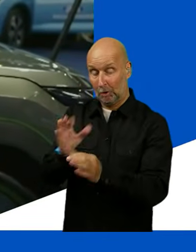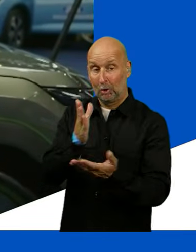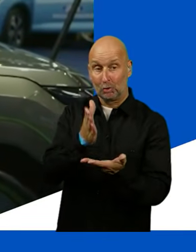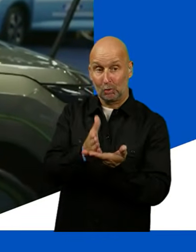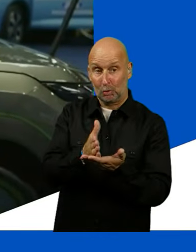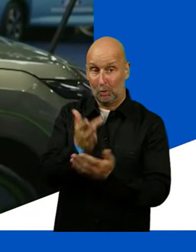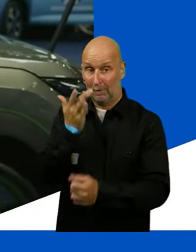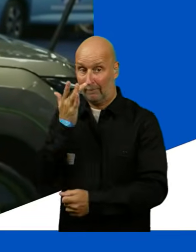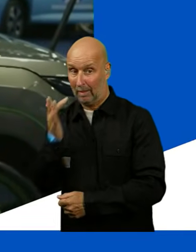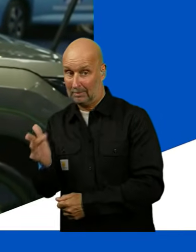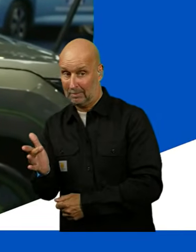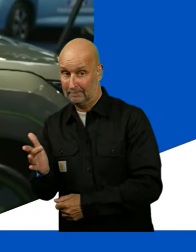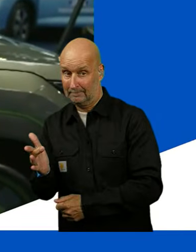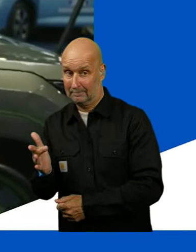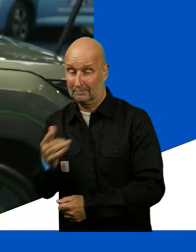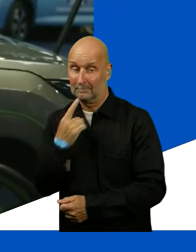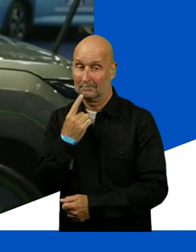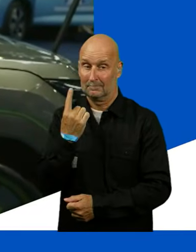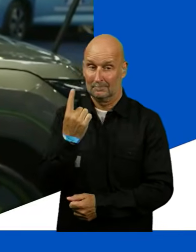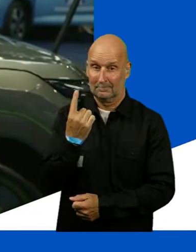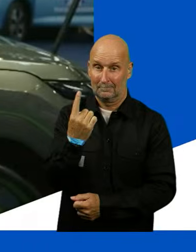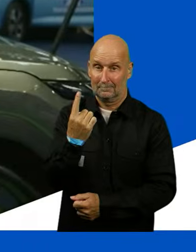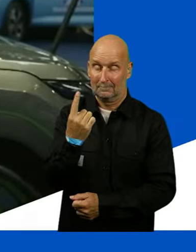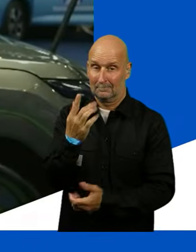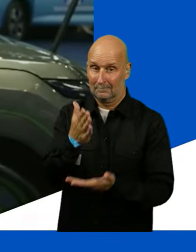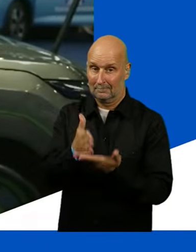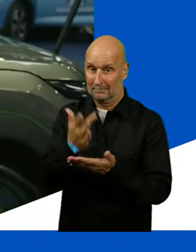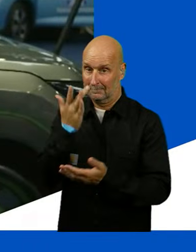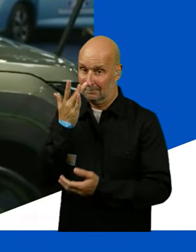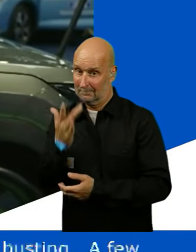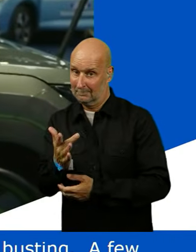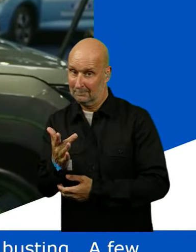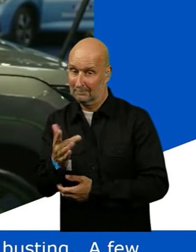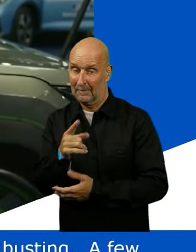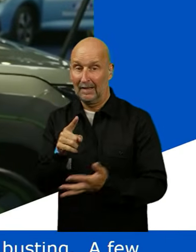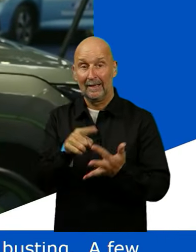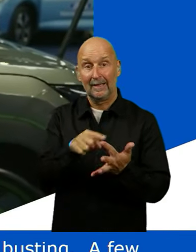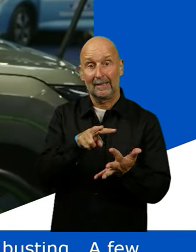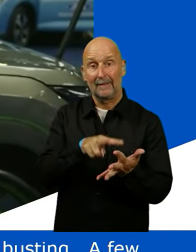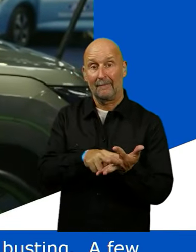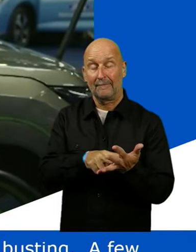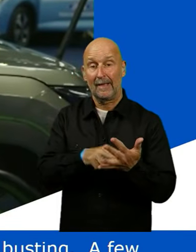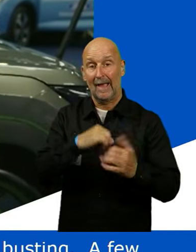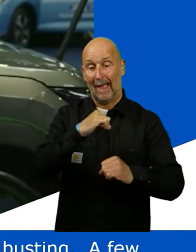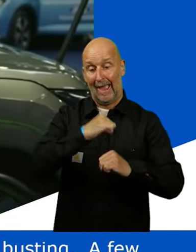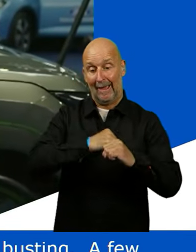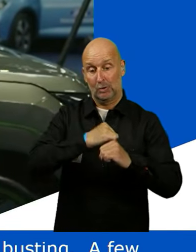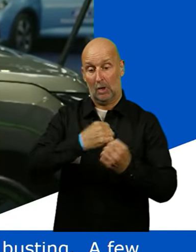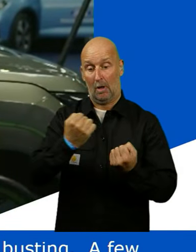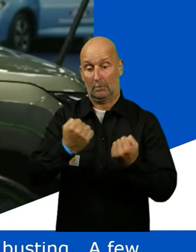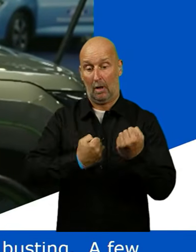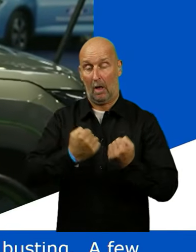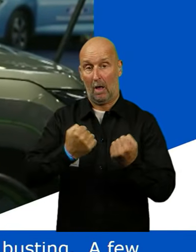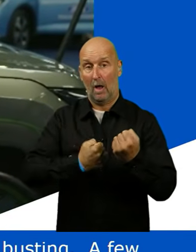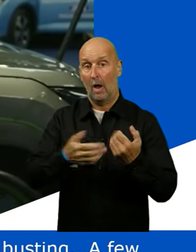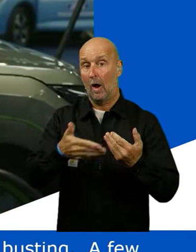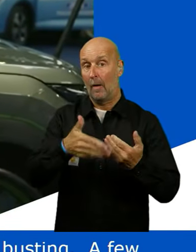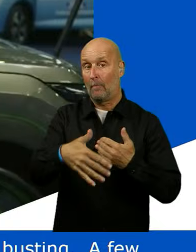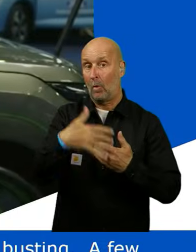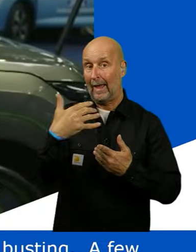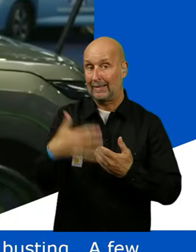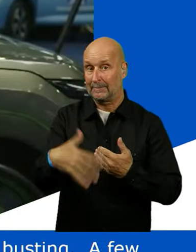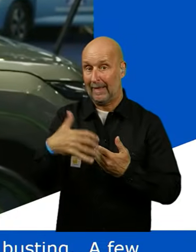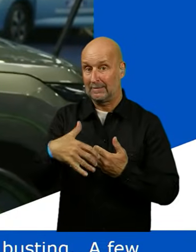false. Firstly, starting with number one, true or false, is a EV engine or an EV car more expensive to